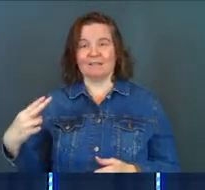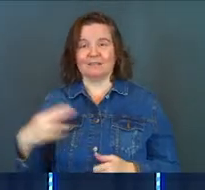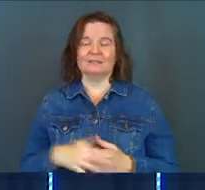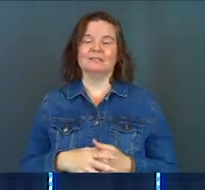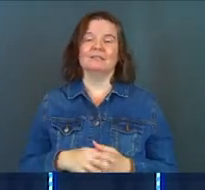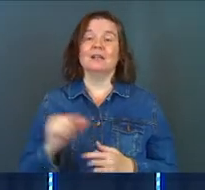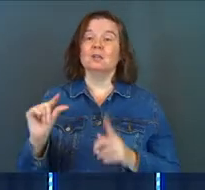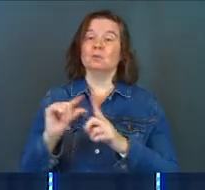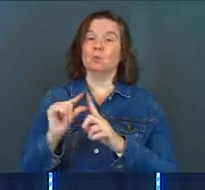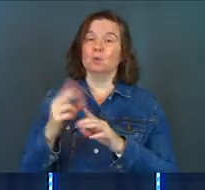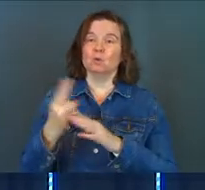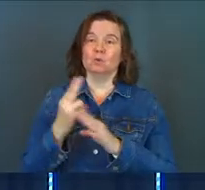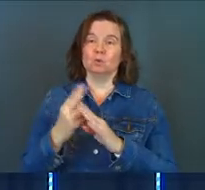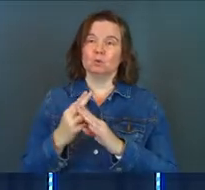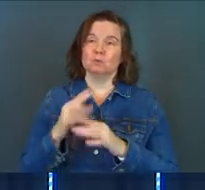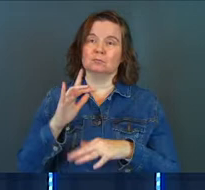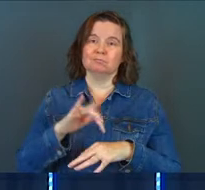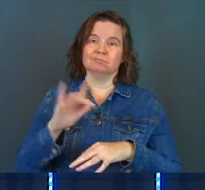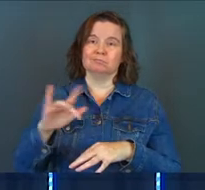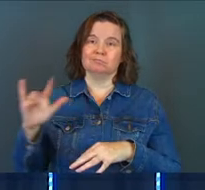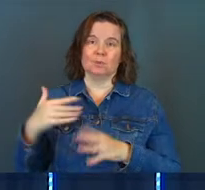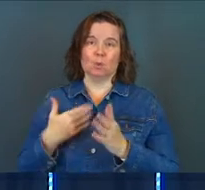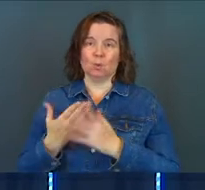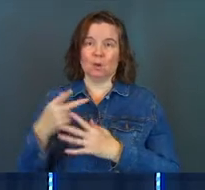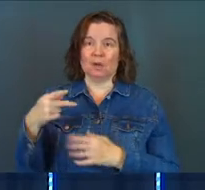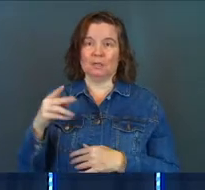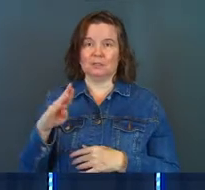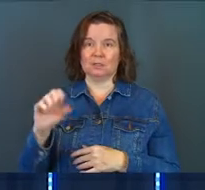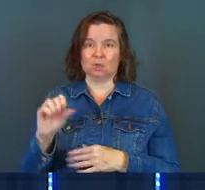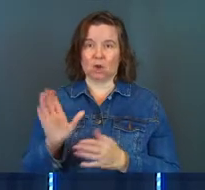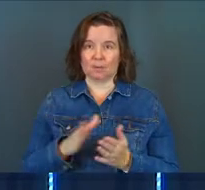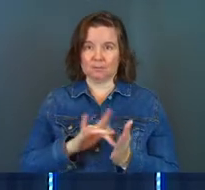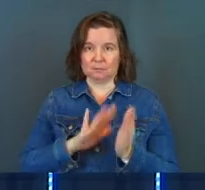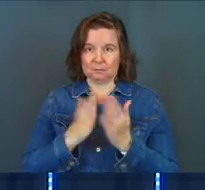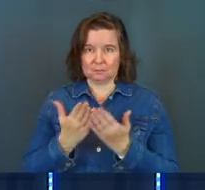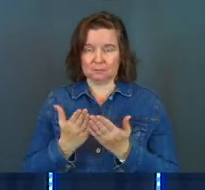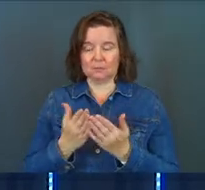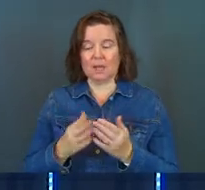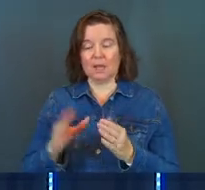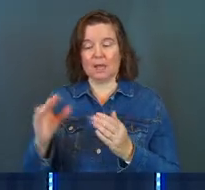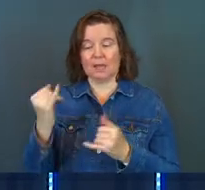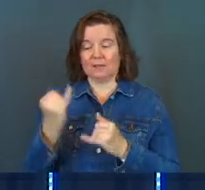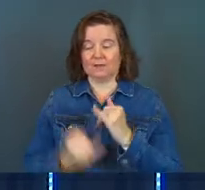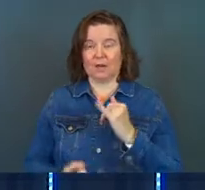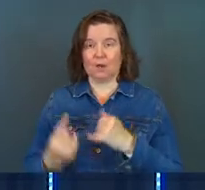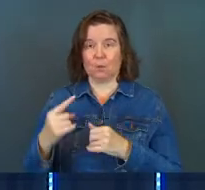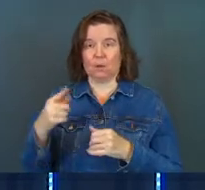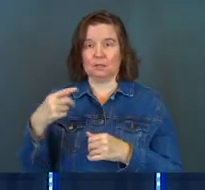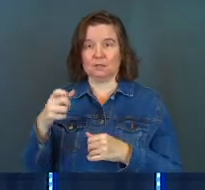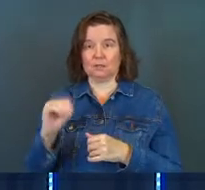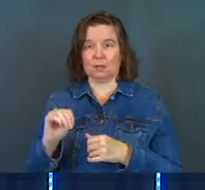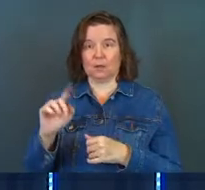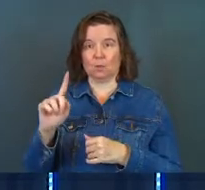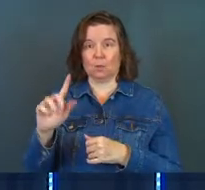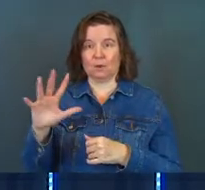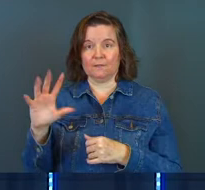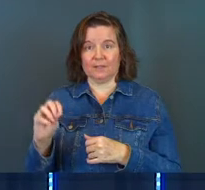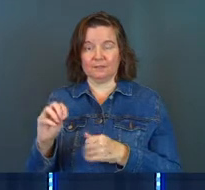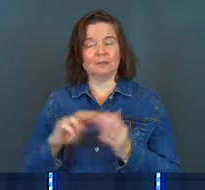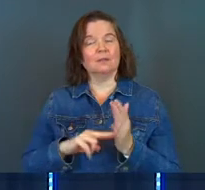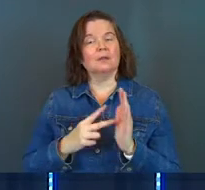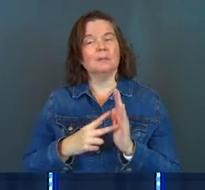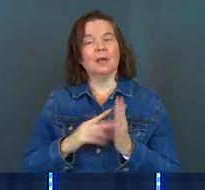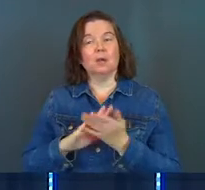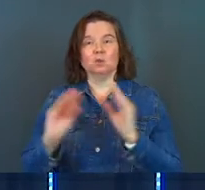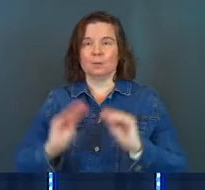is this word. It's used all throughout the Psalms, and it fills especially the final Psalm, Psalm 150. And halal means this. It means